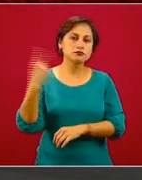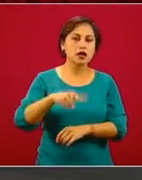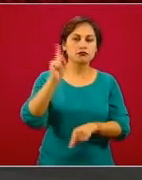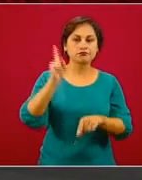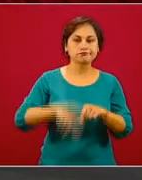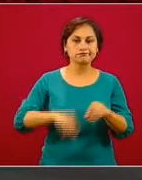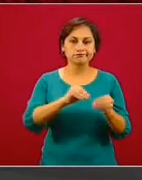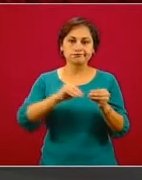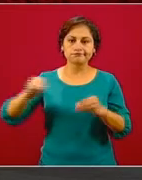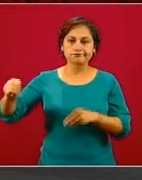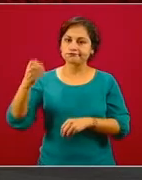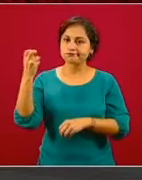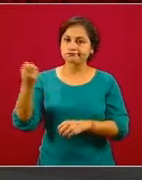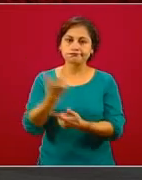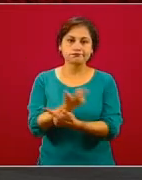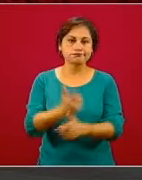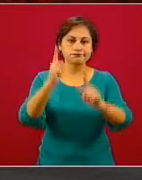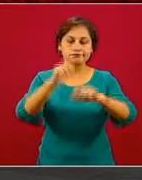What are phobias?